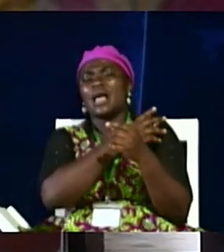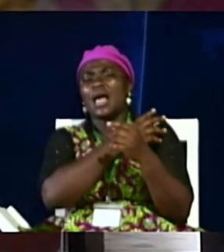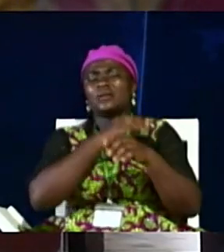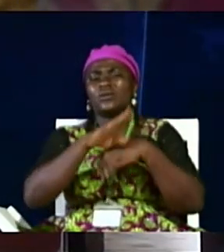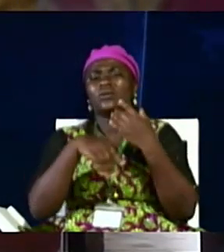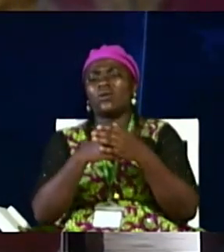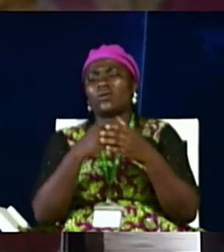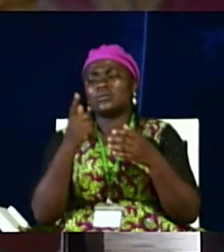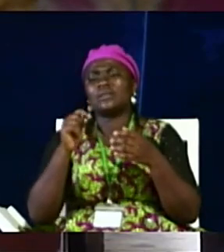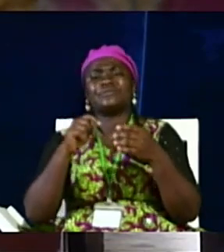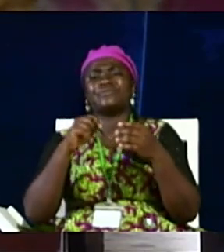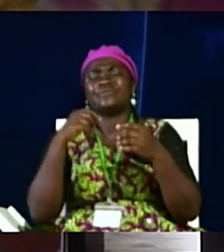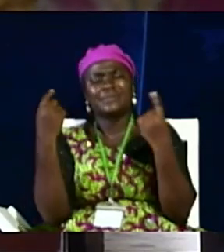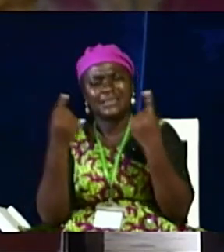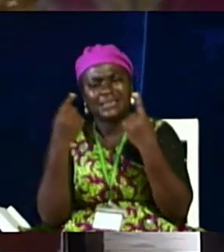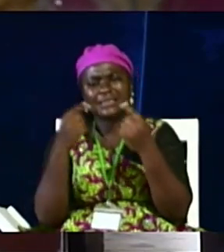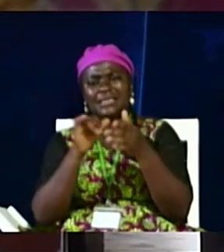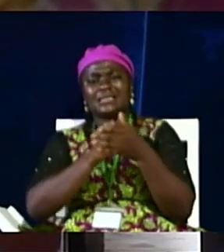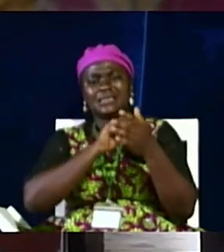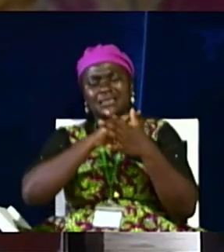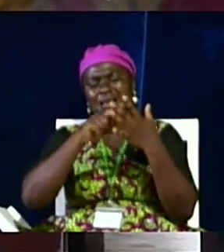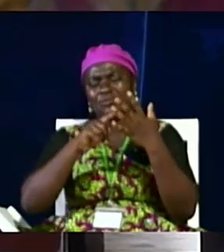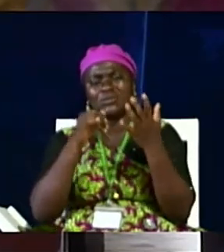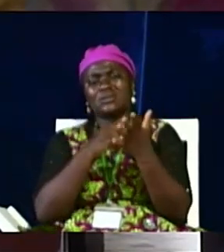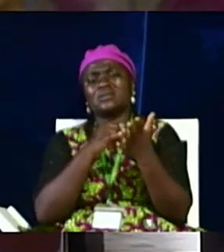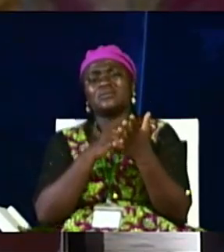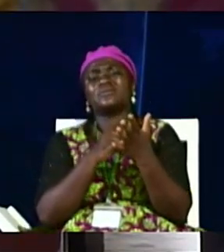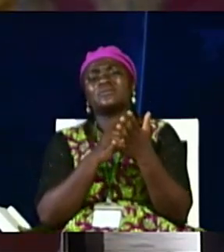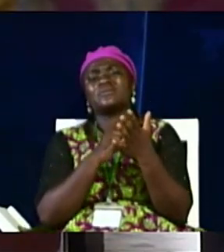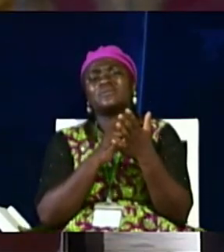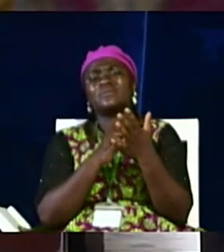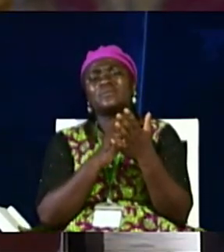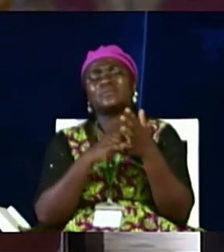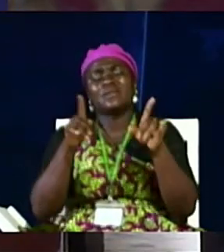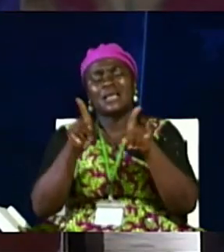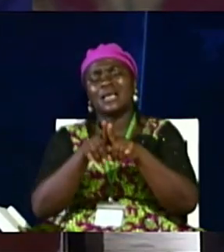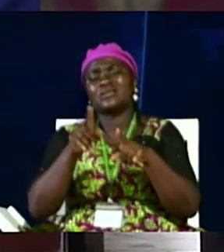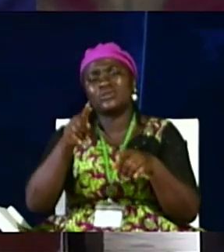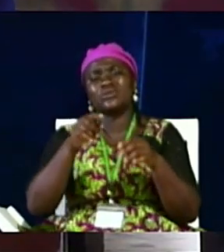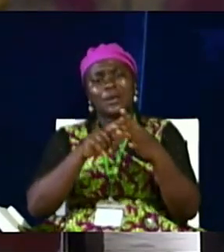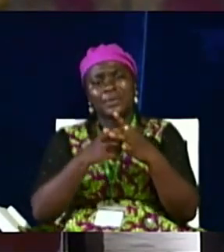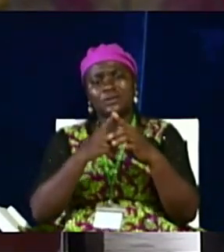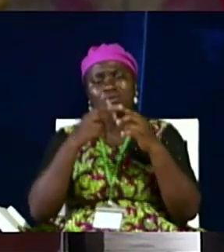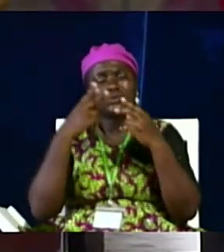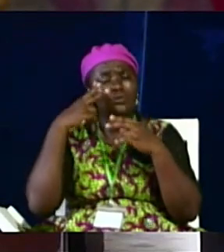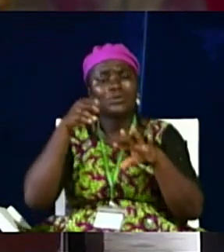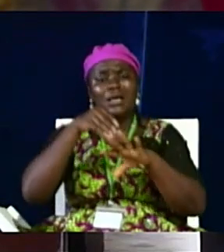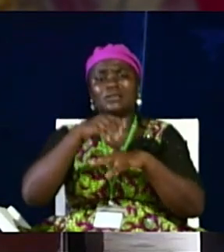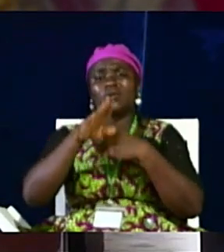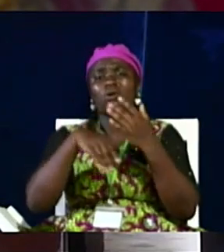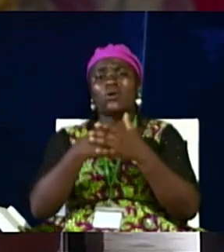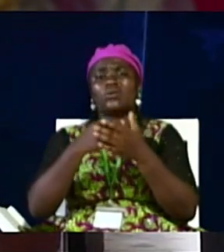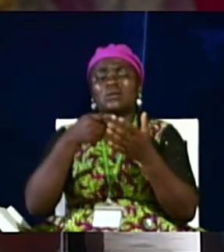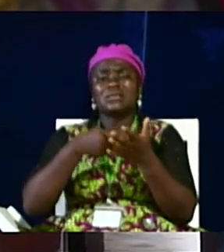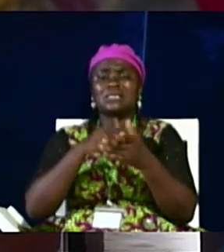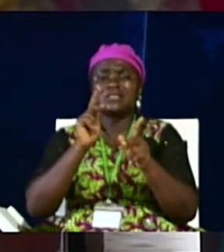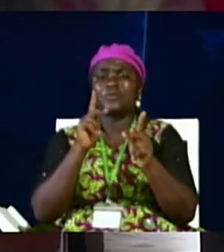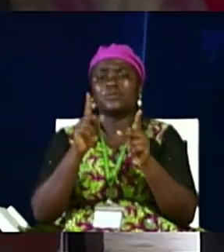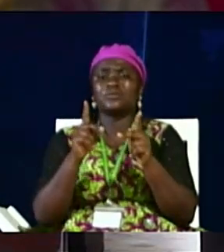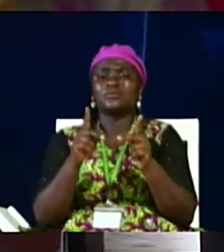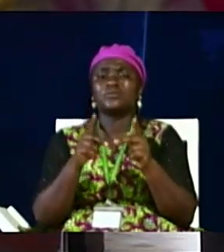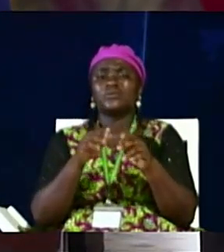As you begin to look at all these stories and narratives, as you begin to look at all these biographies, all